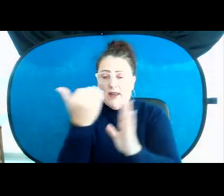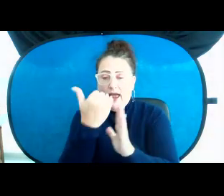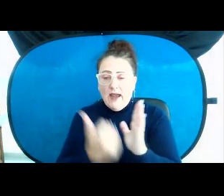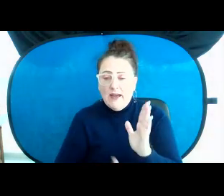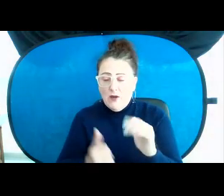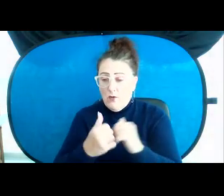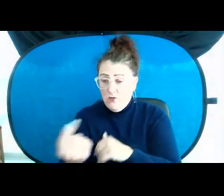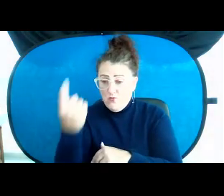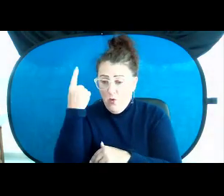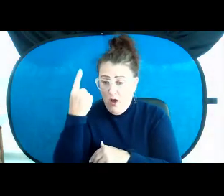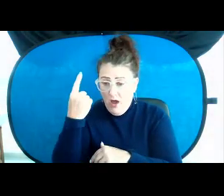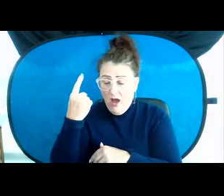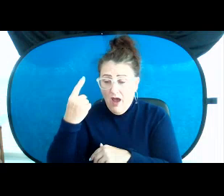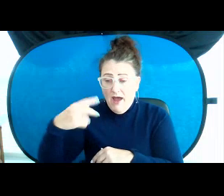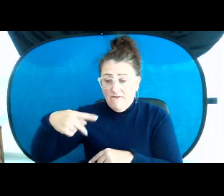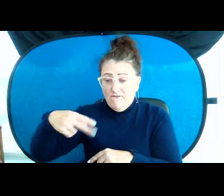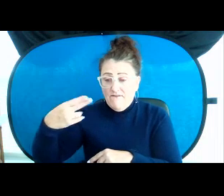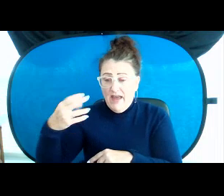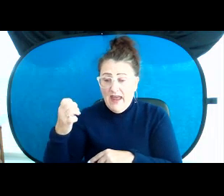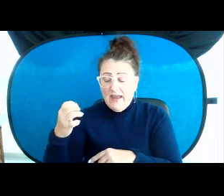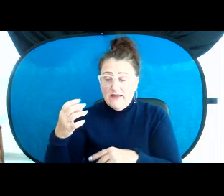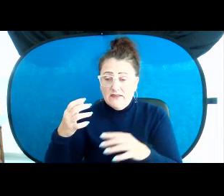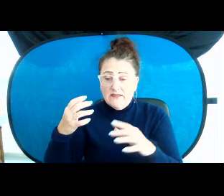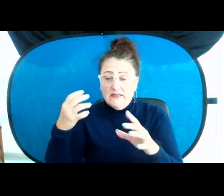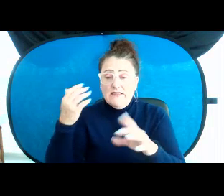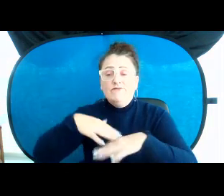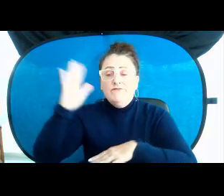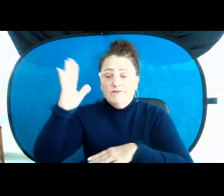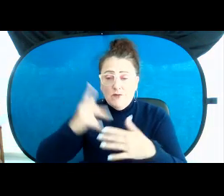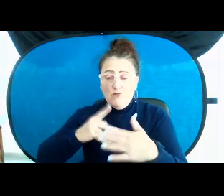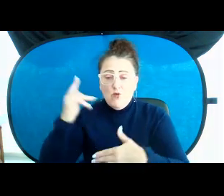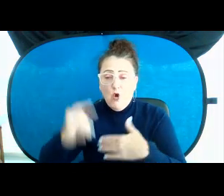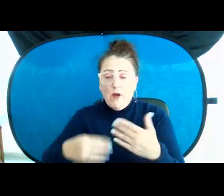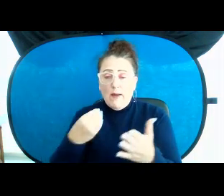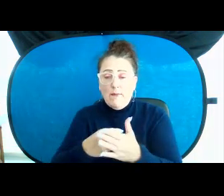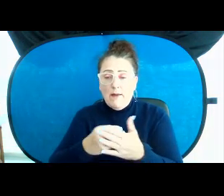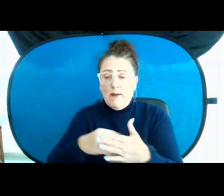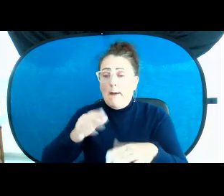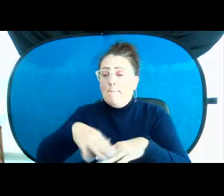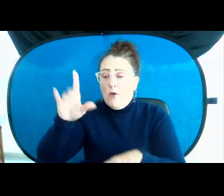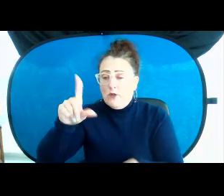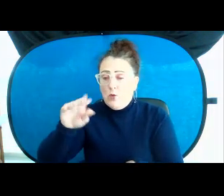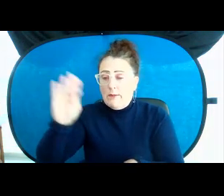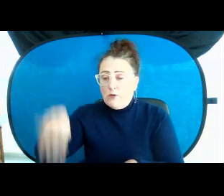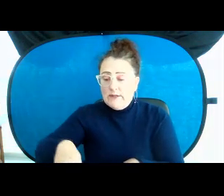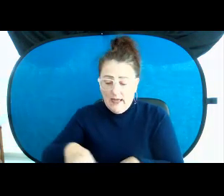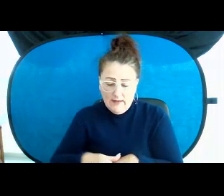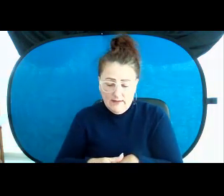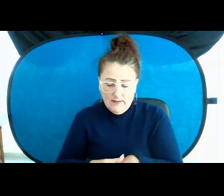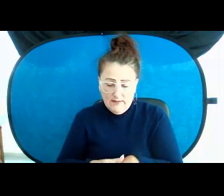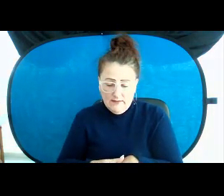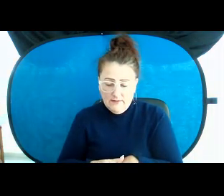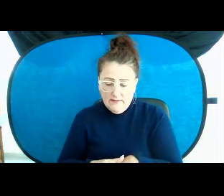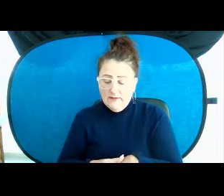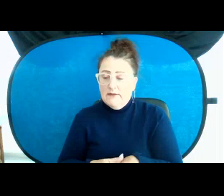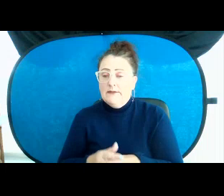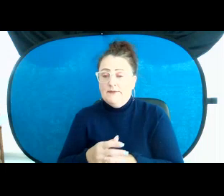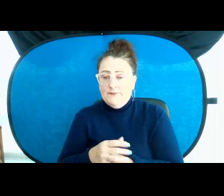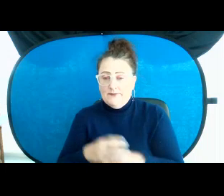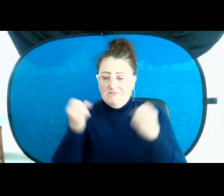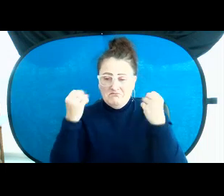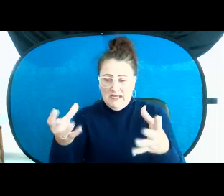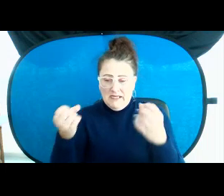phase requesting initial allocations that exceed the programmed amount by more than 20%. These projects include many different